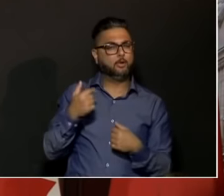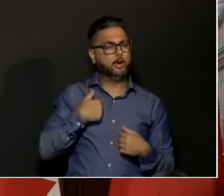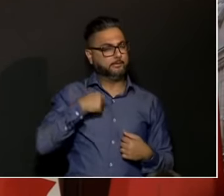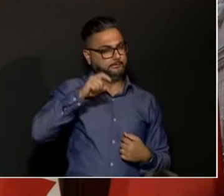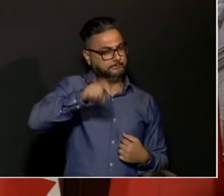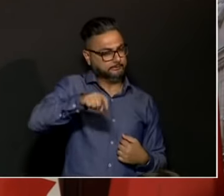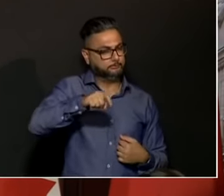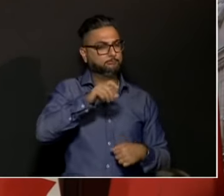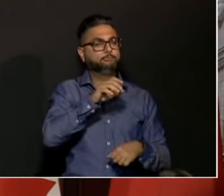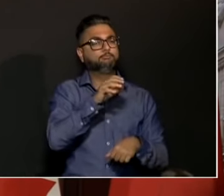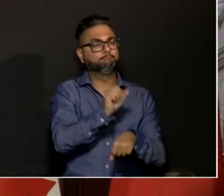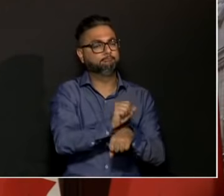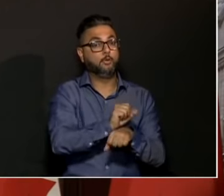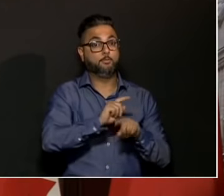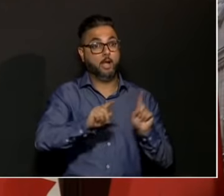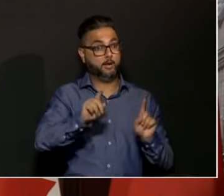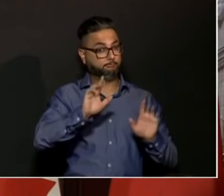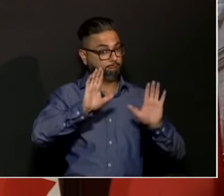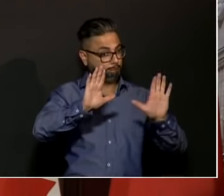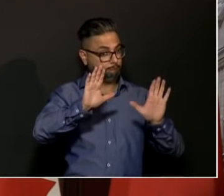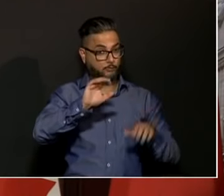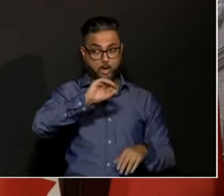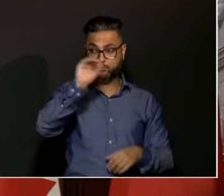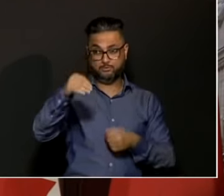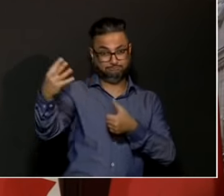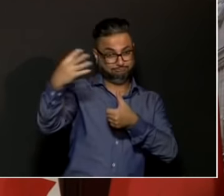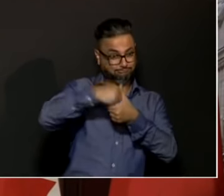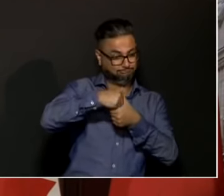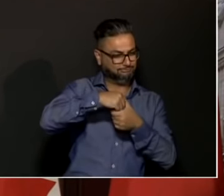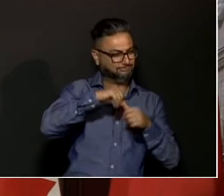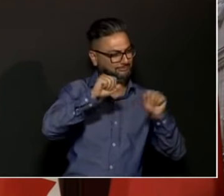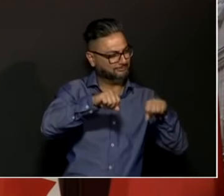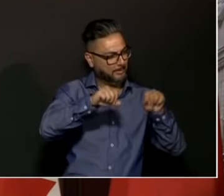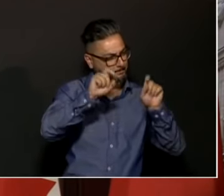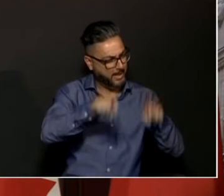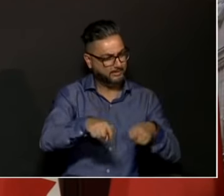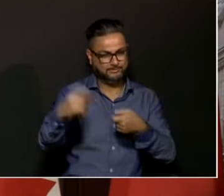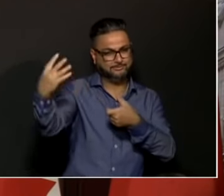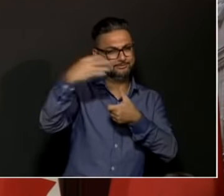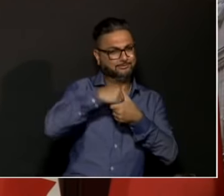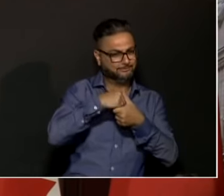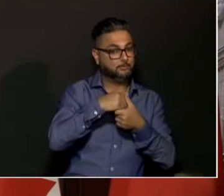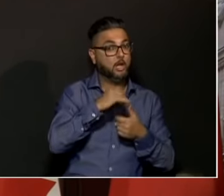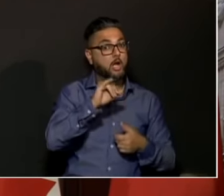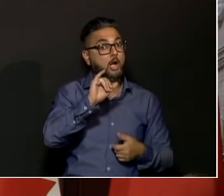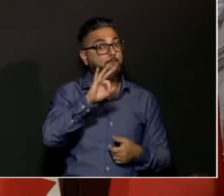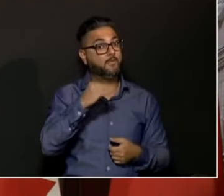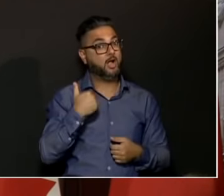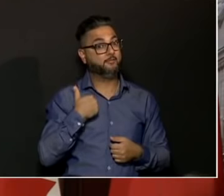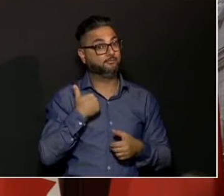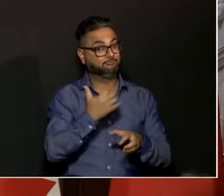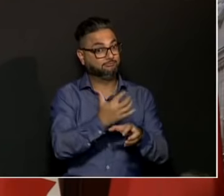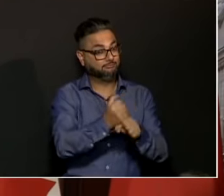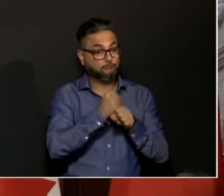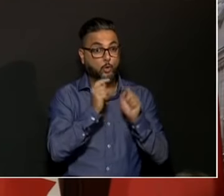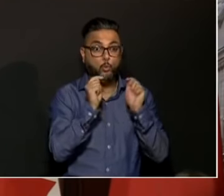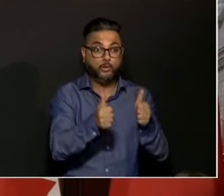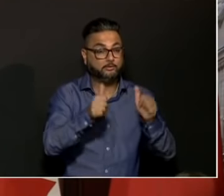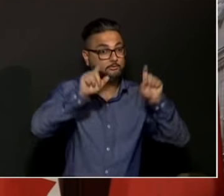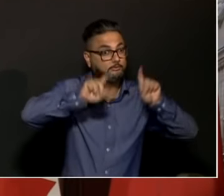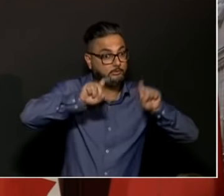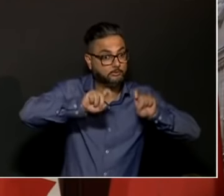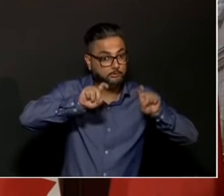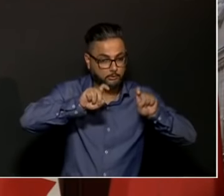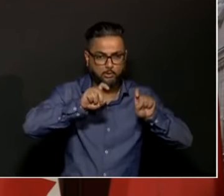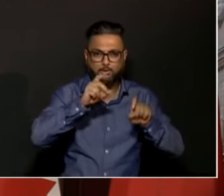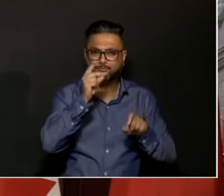100% they played a role in it. Not even a doubt in my mind. And just think, if we had the rapid test, we could find out if someone